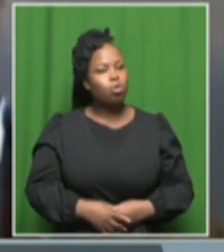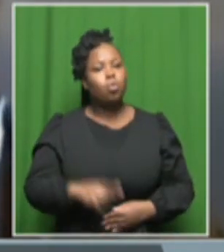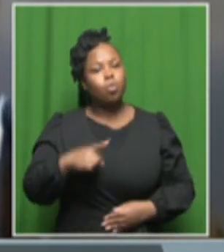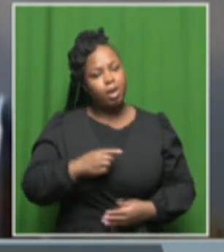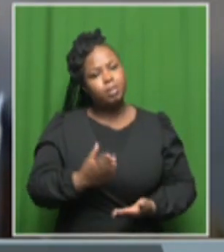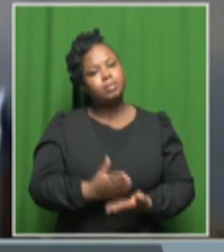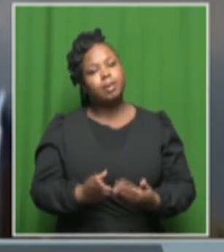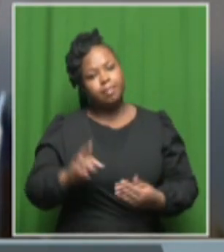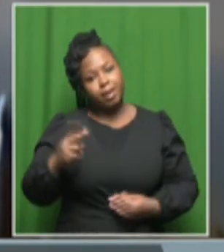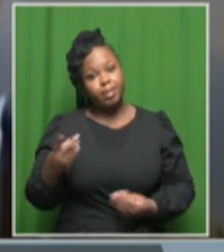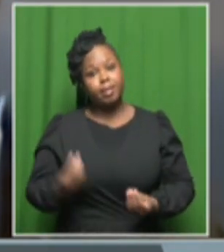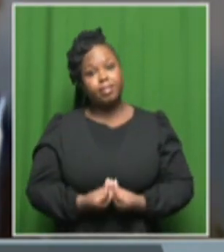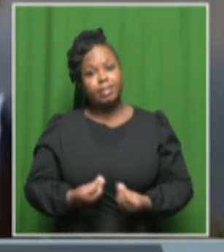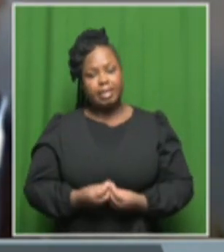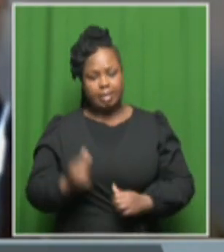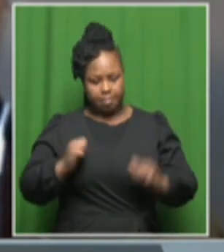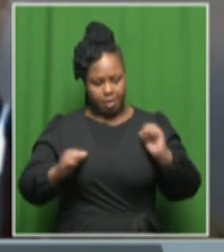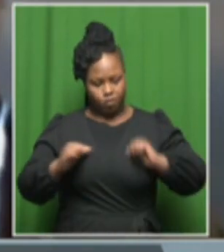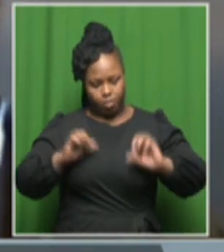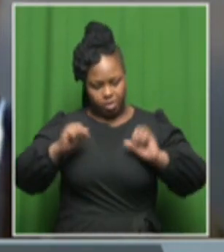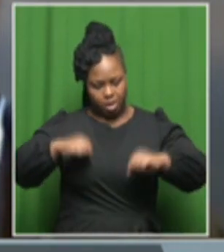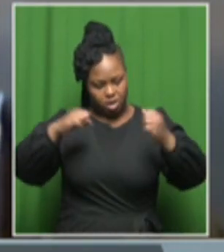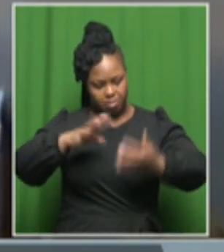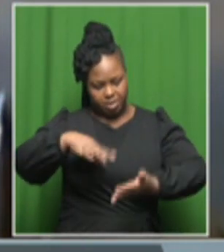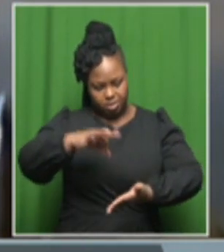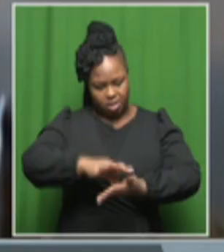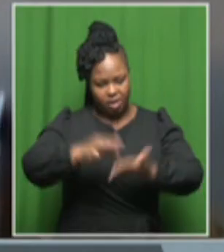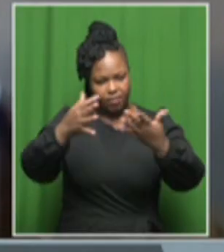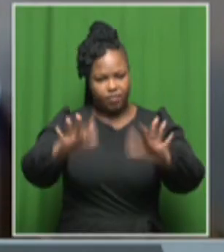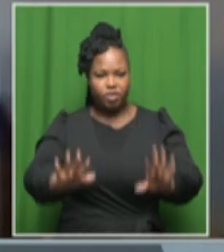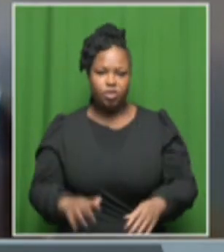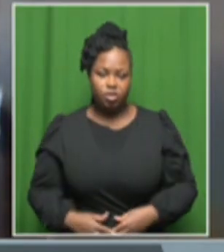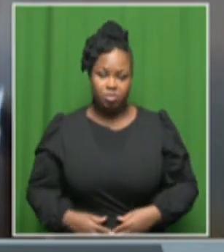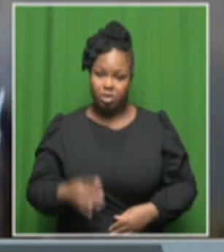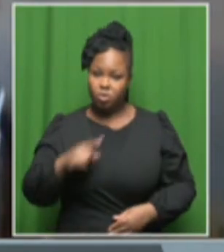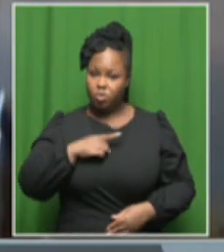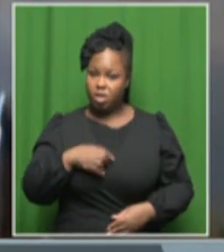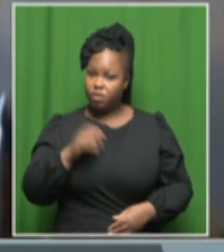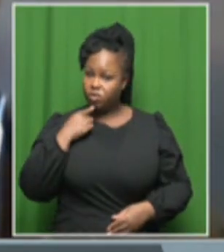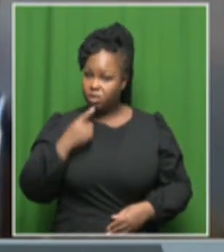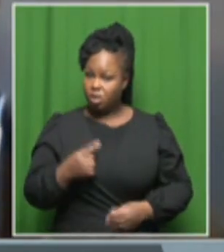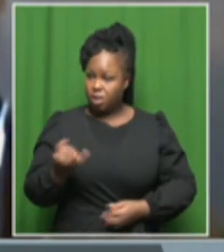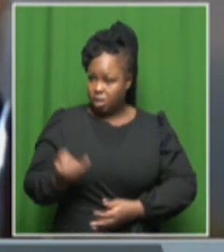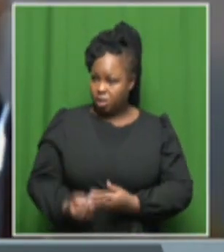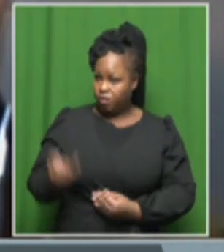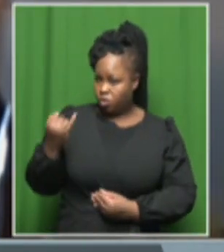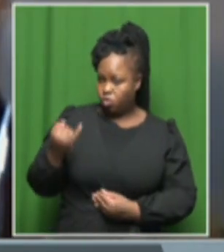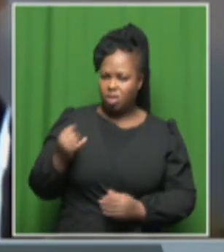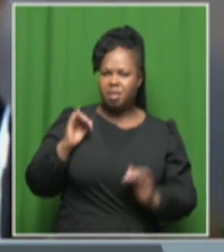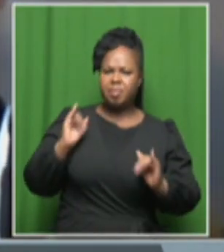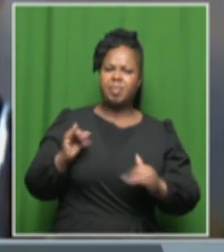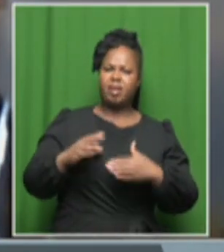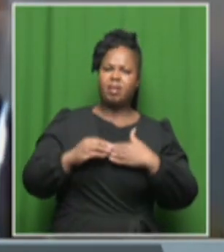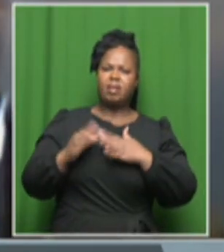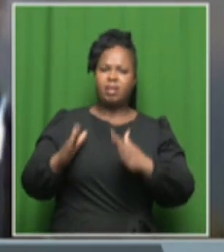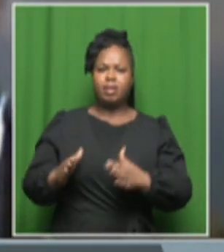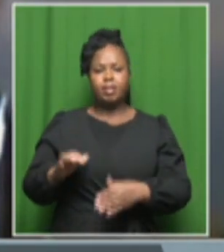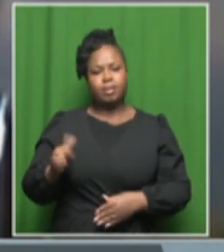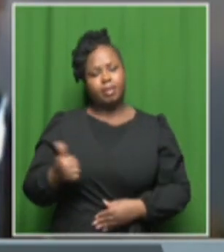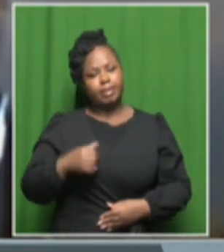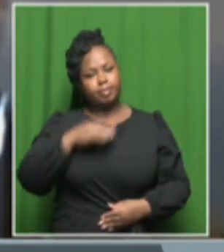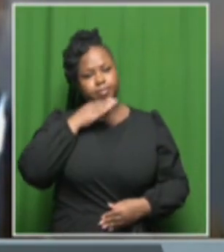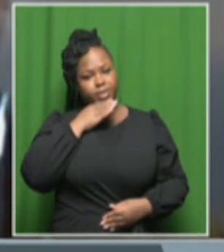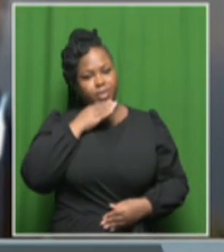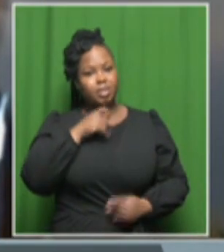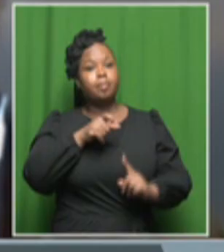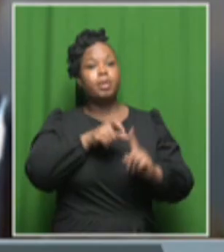are in the performance agreement that he signed. So if we were to say that individually he was a bad leader, we should then say that